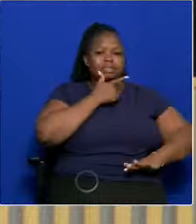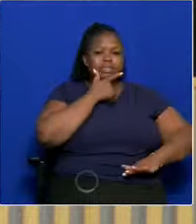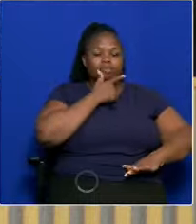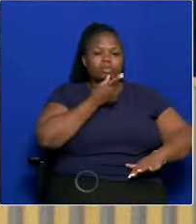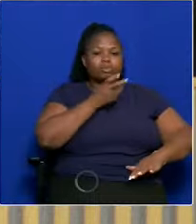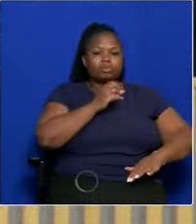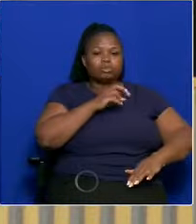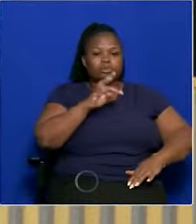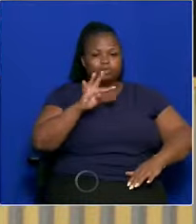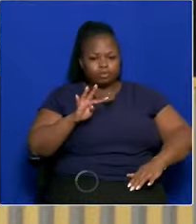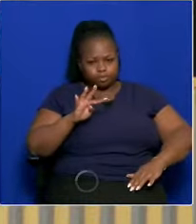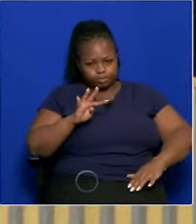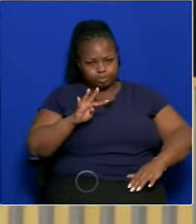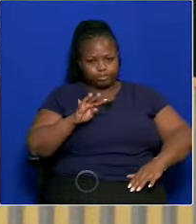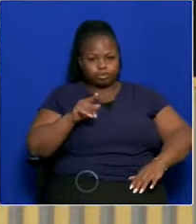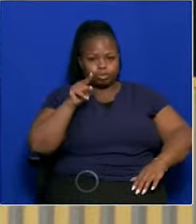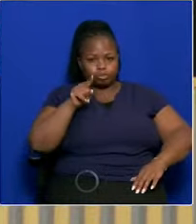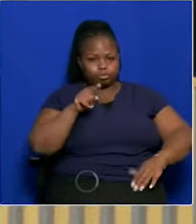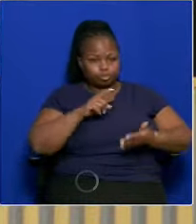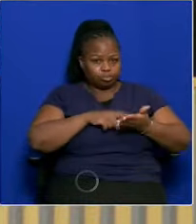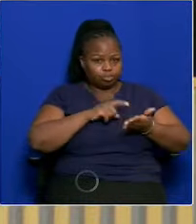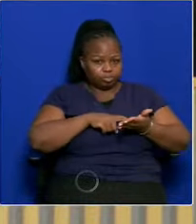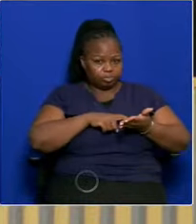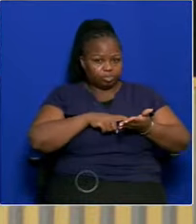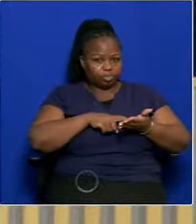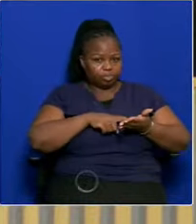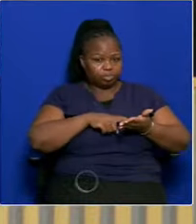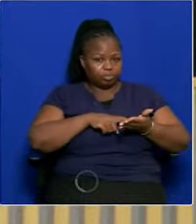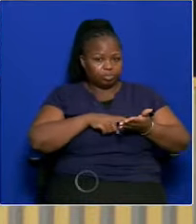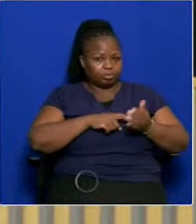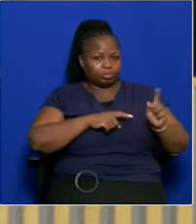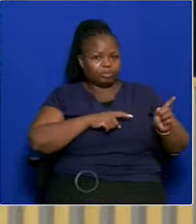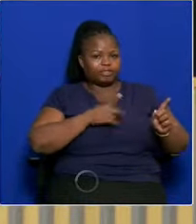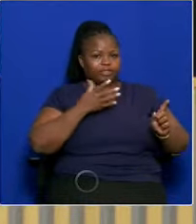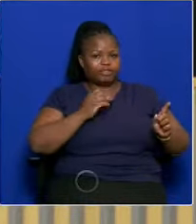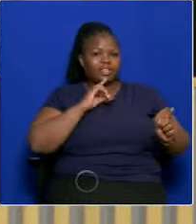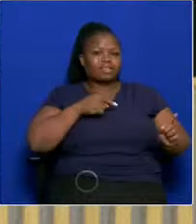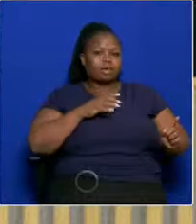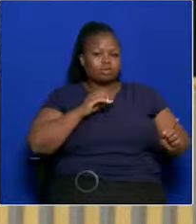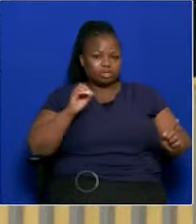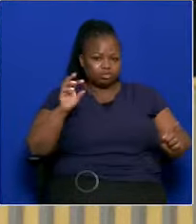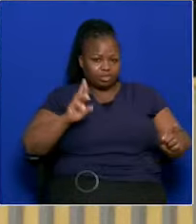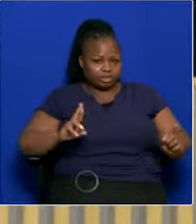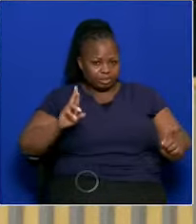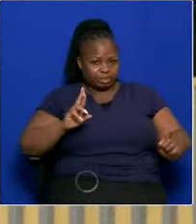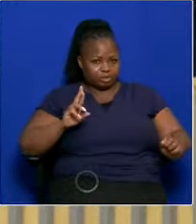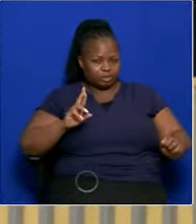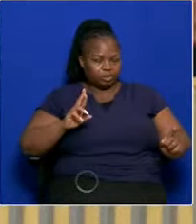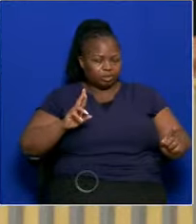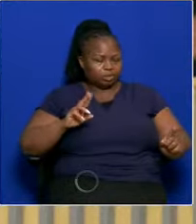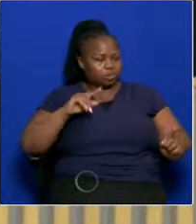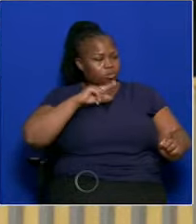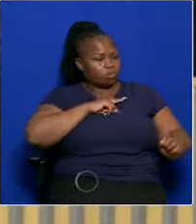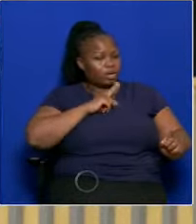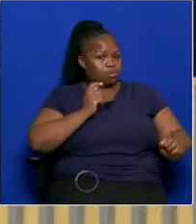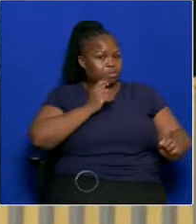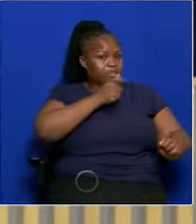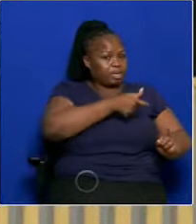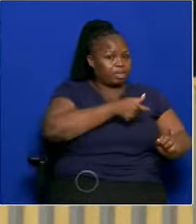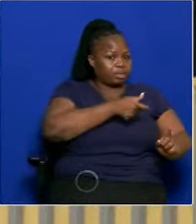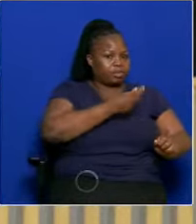you owed Mr. Matlala on your version 50,000 rand. Yes. Because you had only paid him 20 of